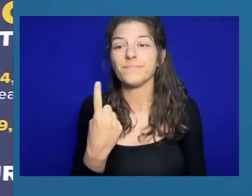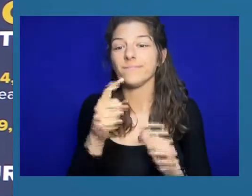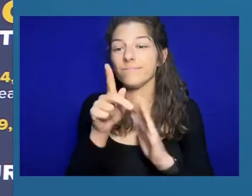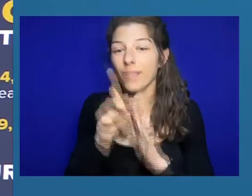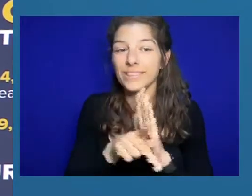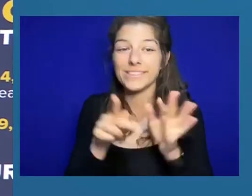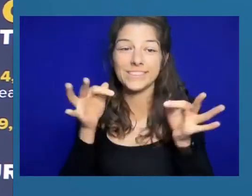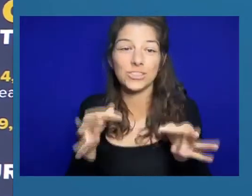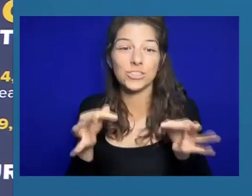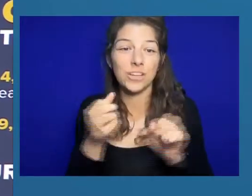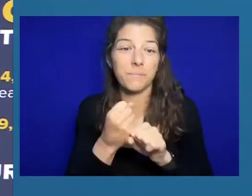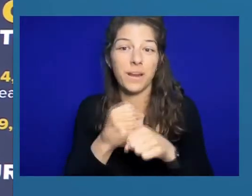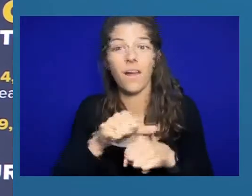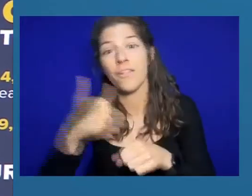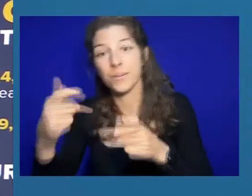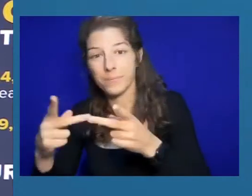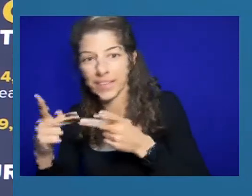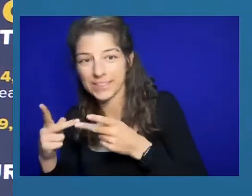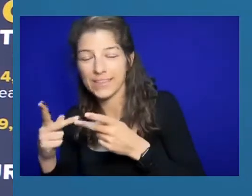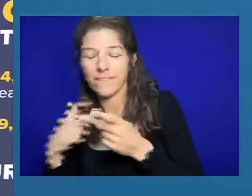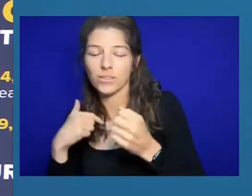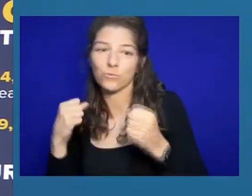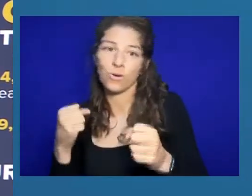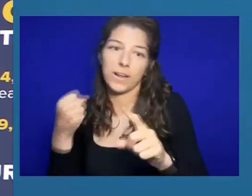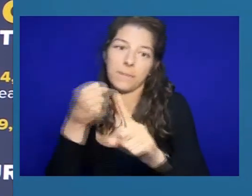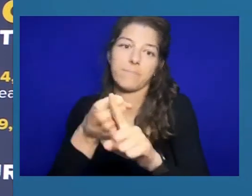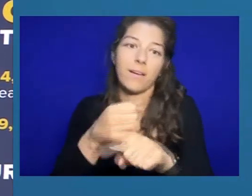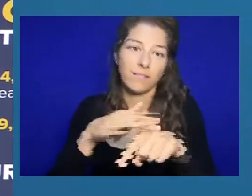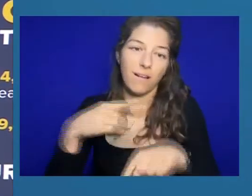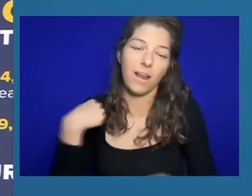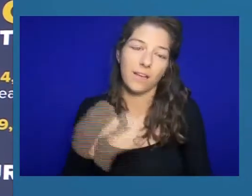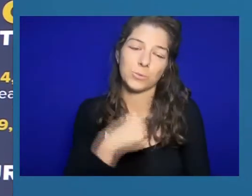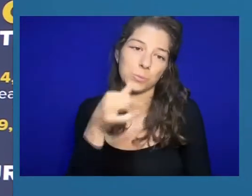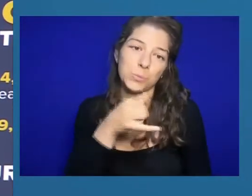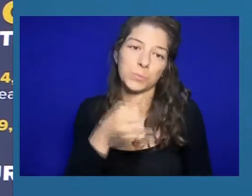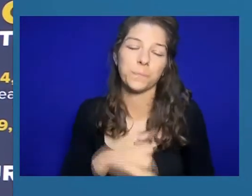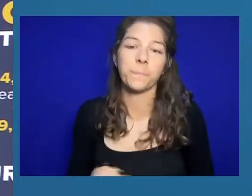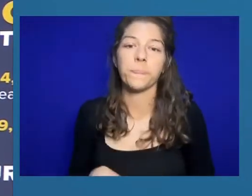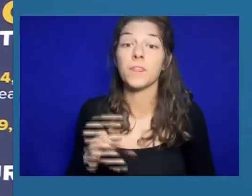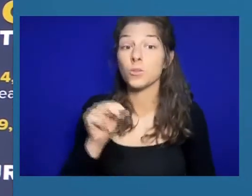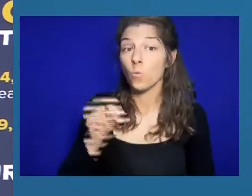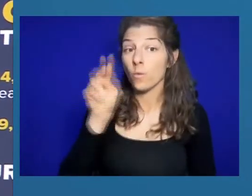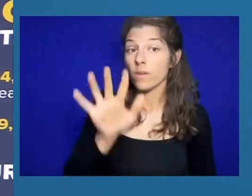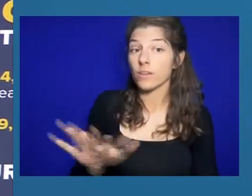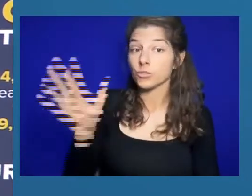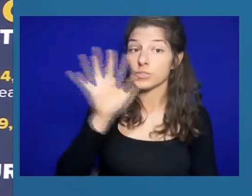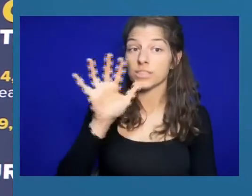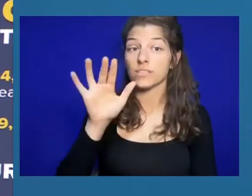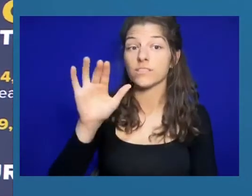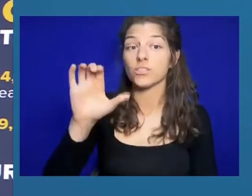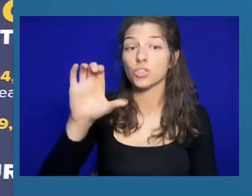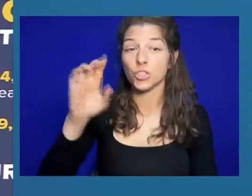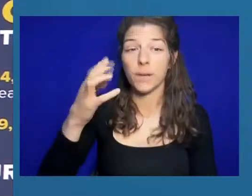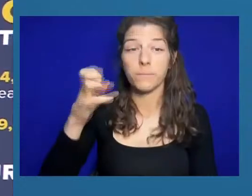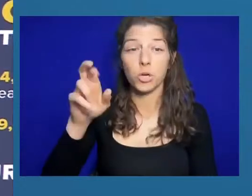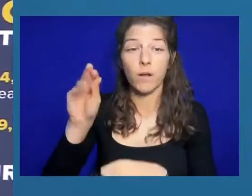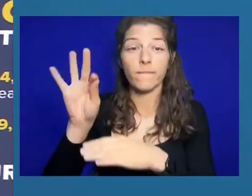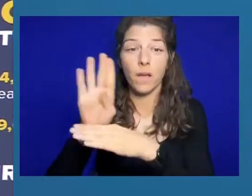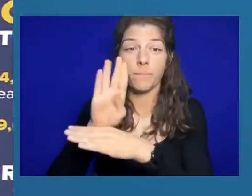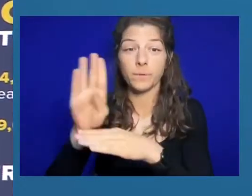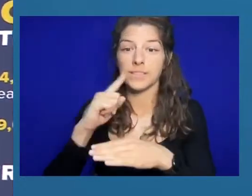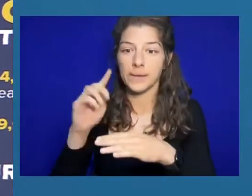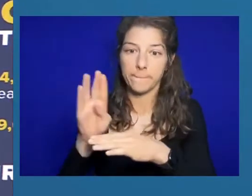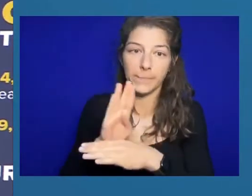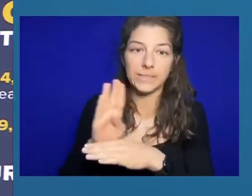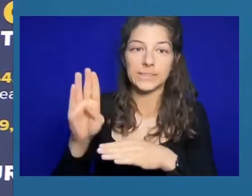decisions that are made elsewhere that have such an effect on all of us. You know, the North Country Chamber of Commerce says businesses, hospitality are